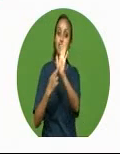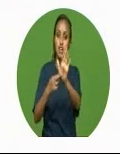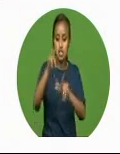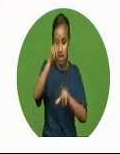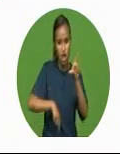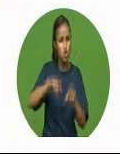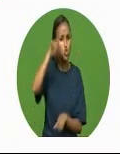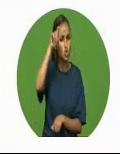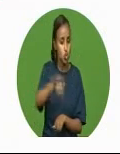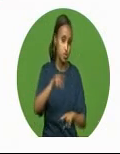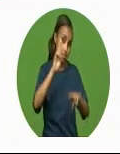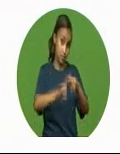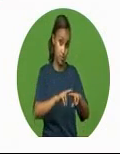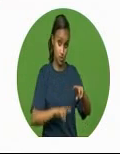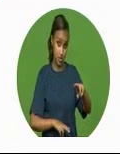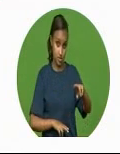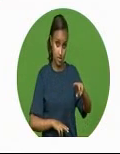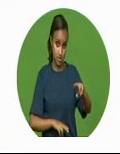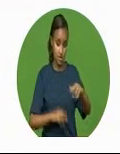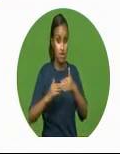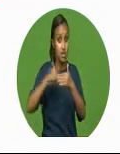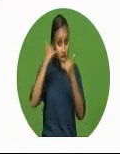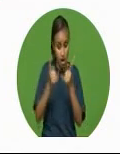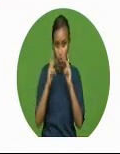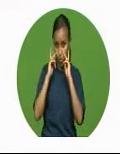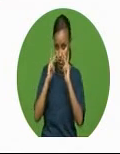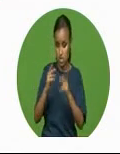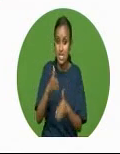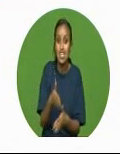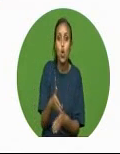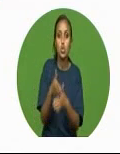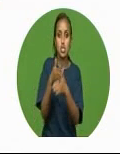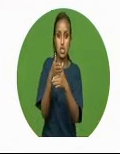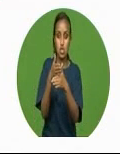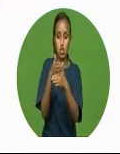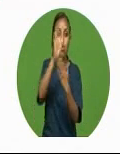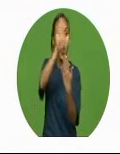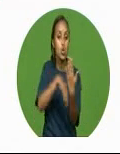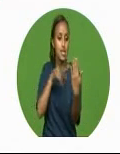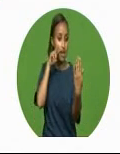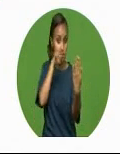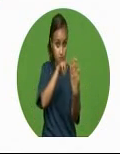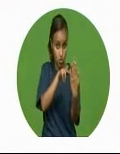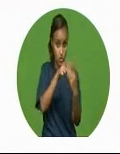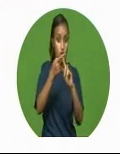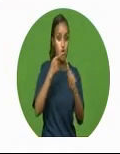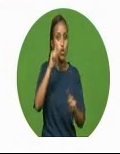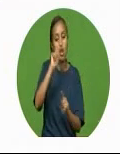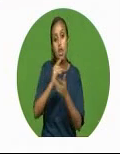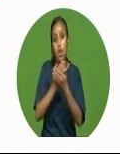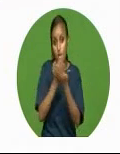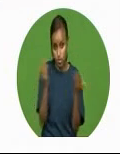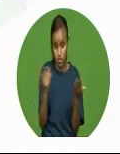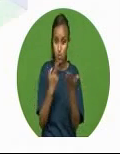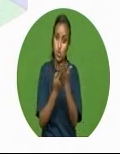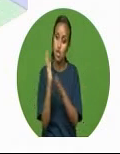their reference line should be given. Let's see the construction of auxiliary views